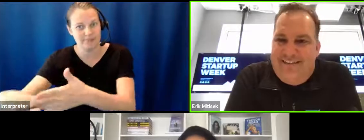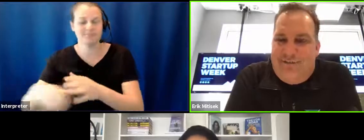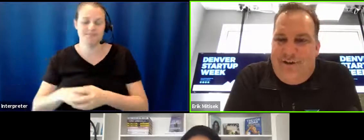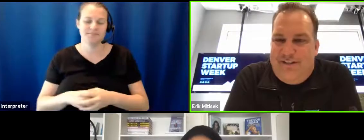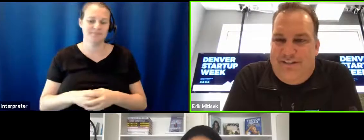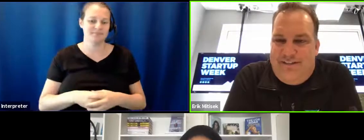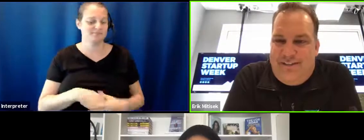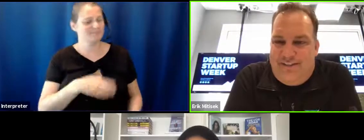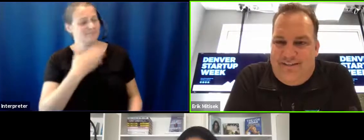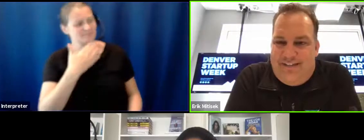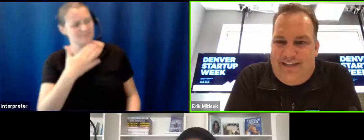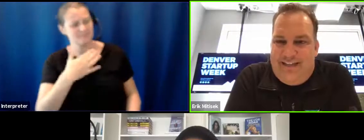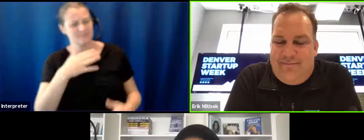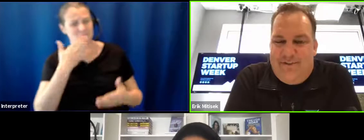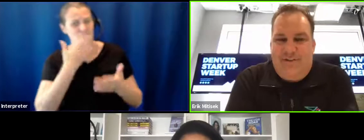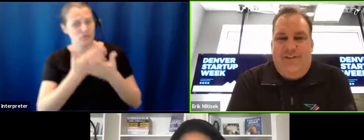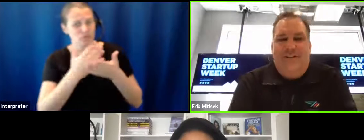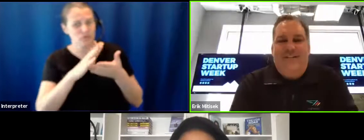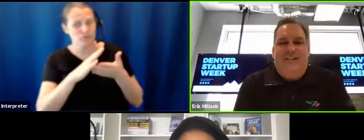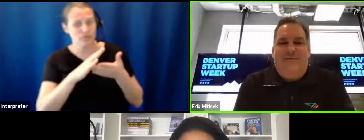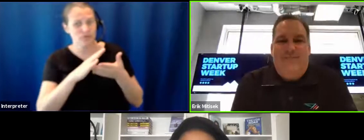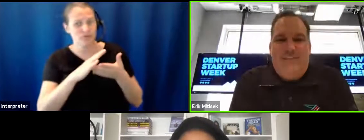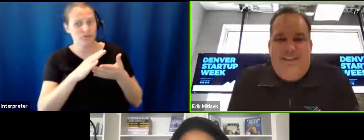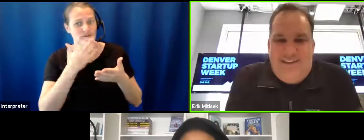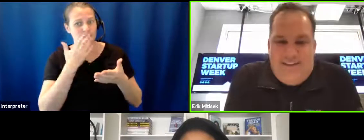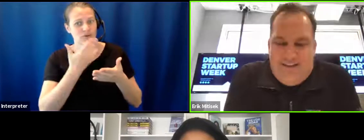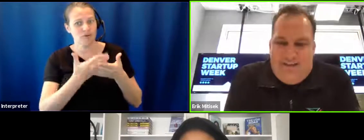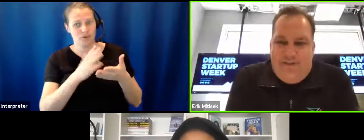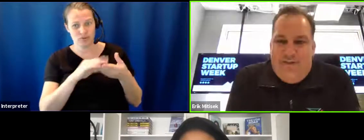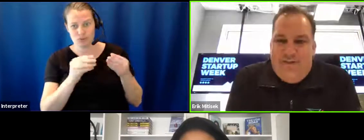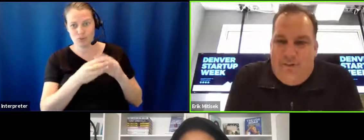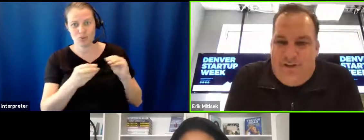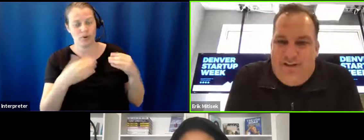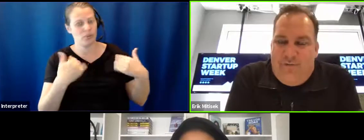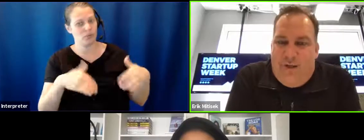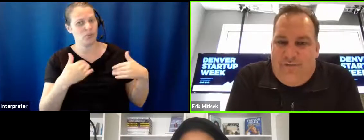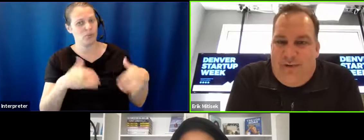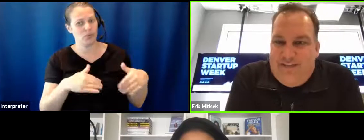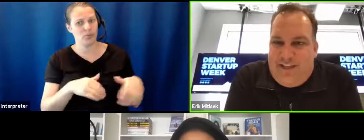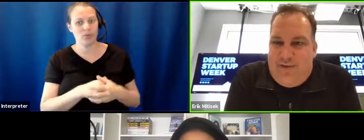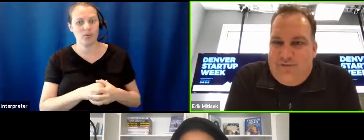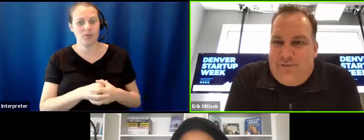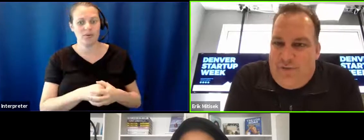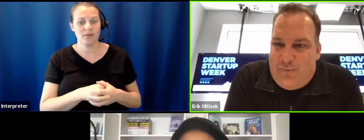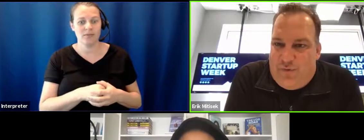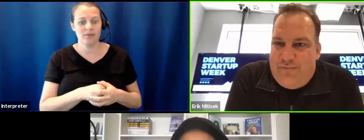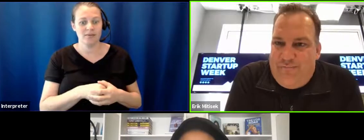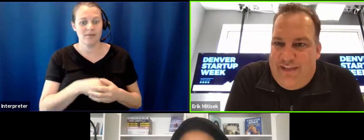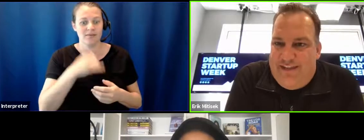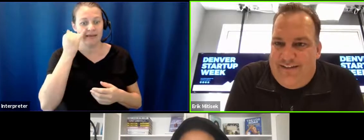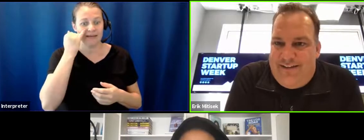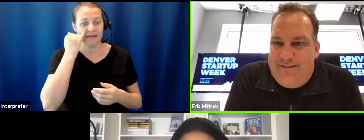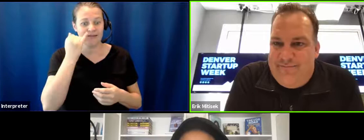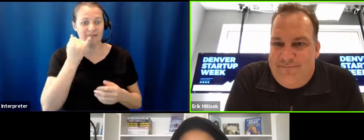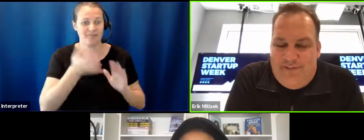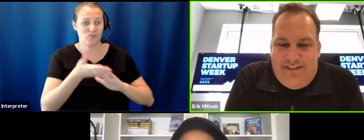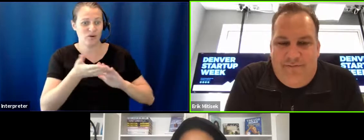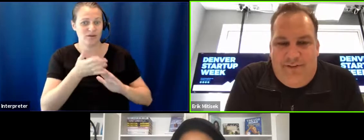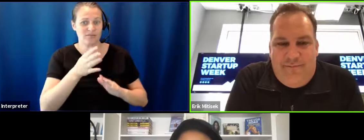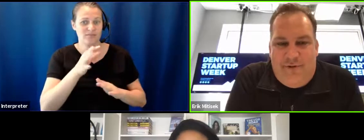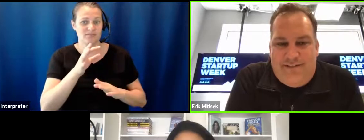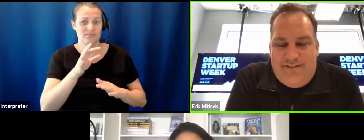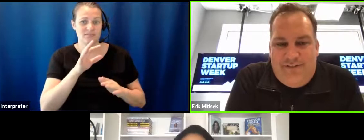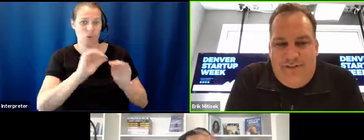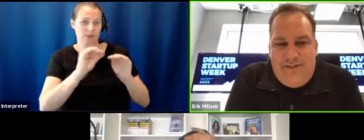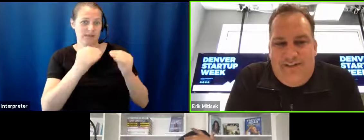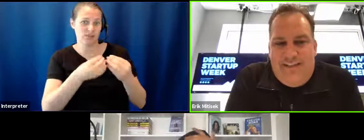it's an inspiration, as I mentioned earlier, for those who want to run funds like yours around the world. And really,